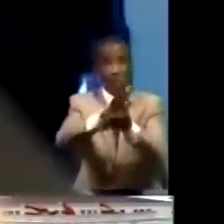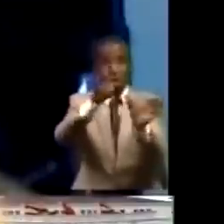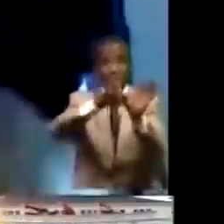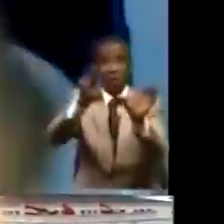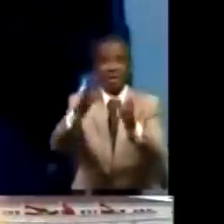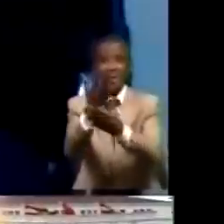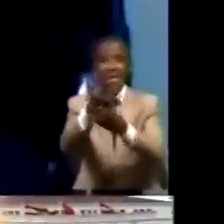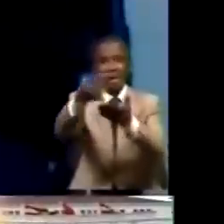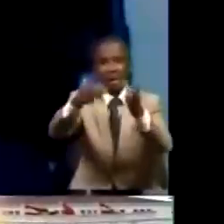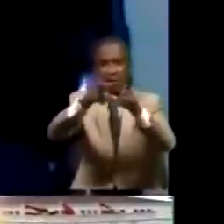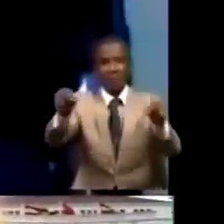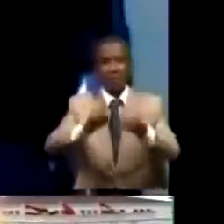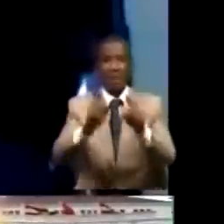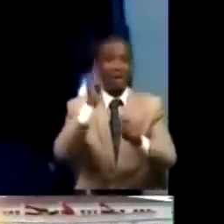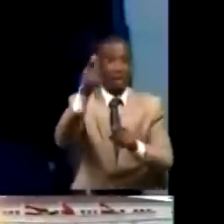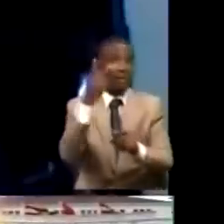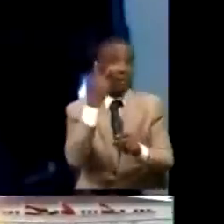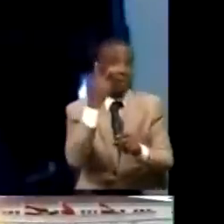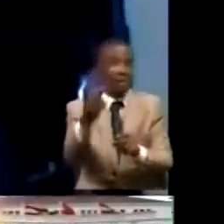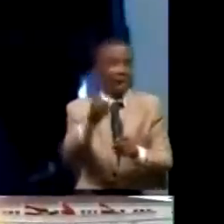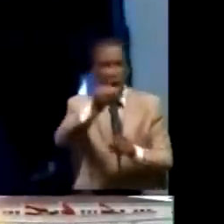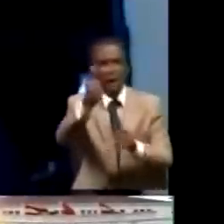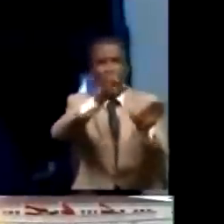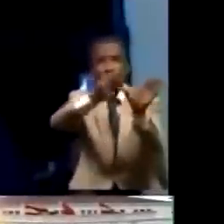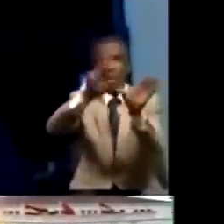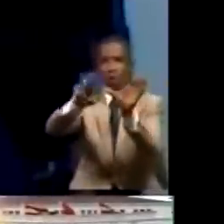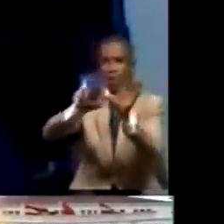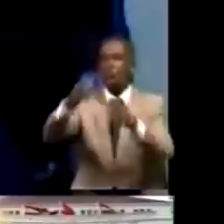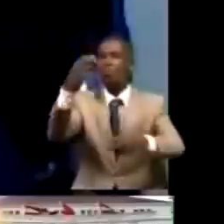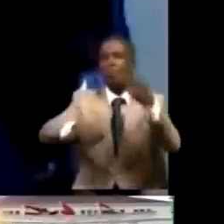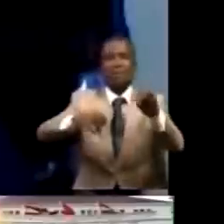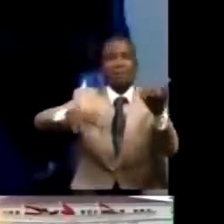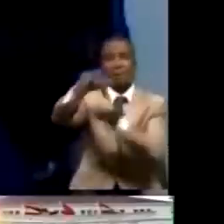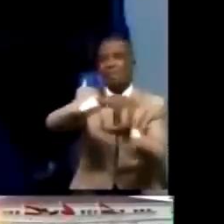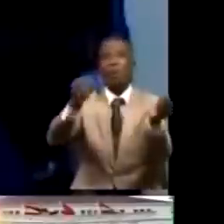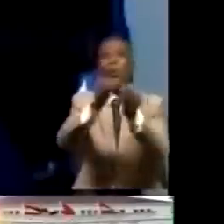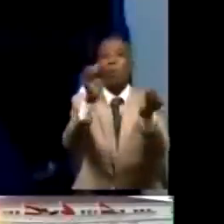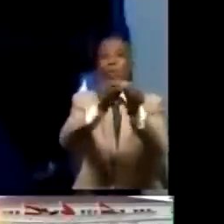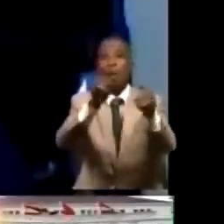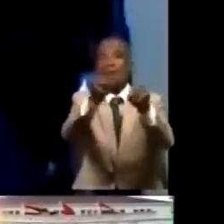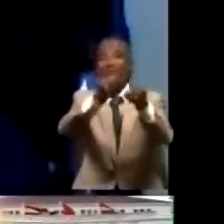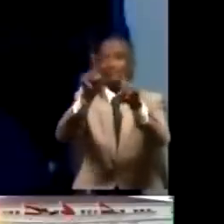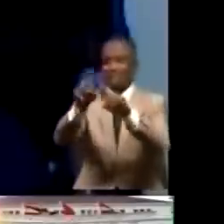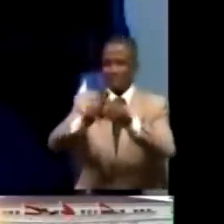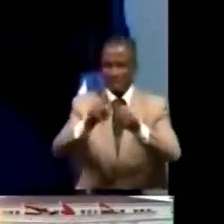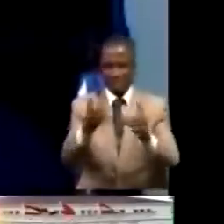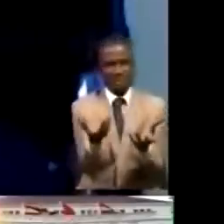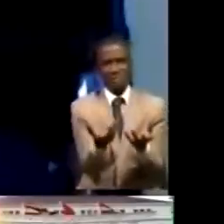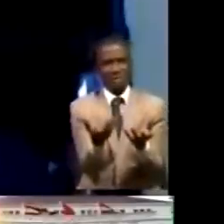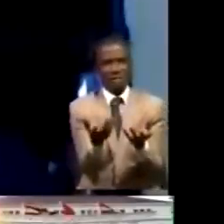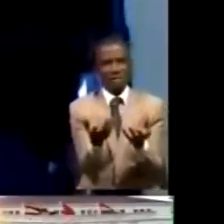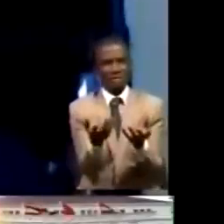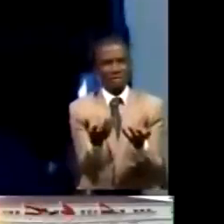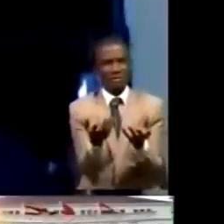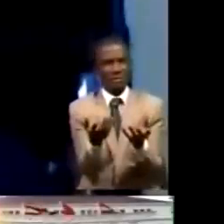we later on discovered, for example, that there were other regions that had issues. So and if they had been minded to have that